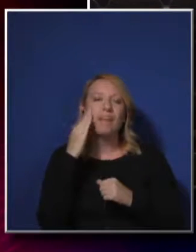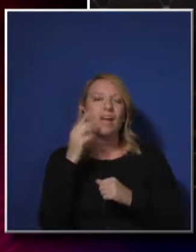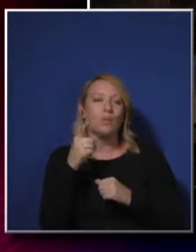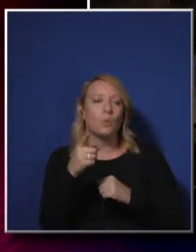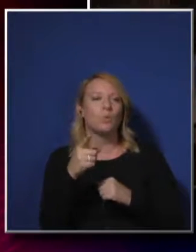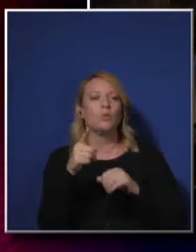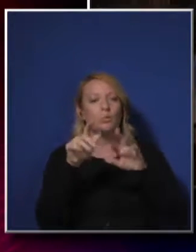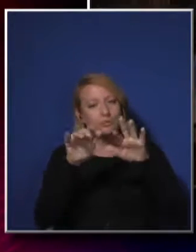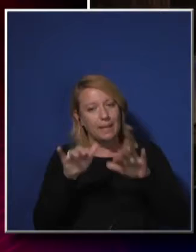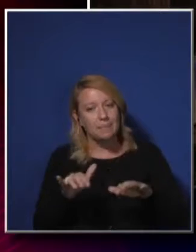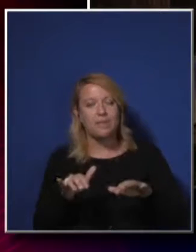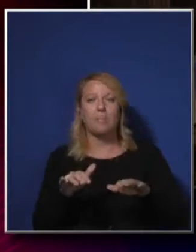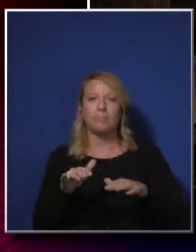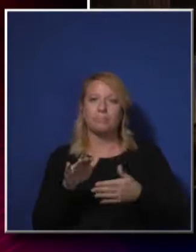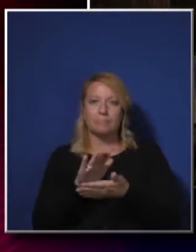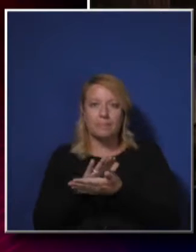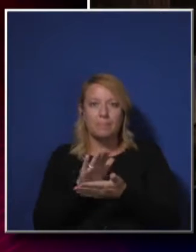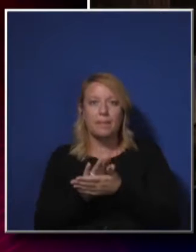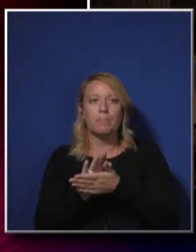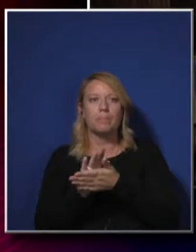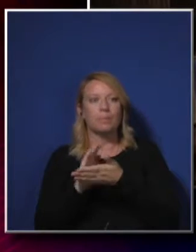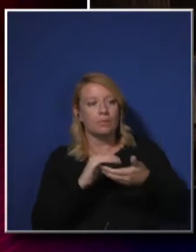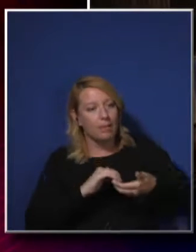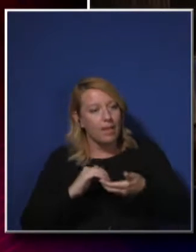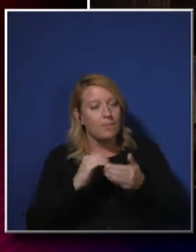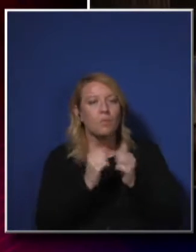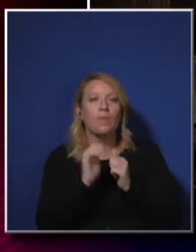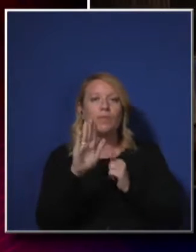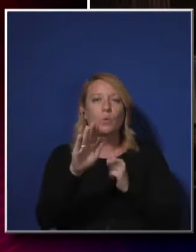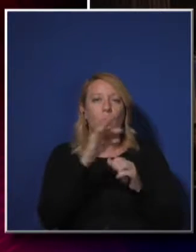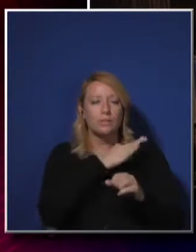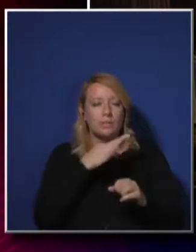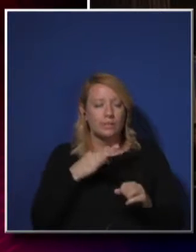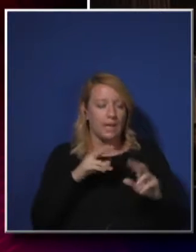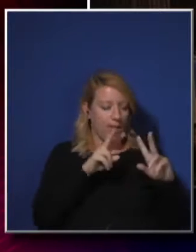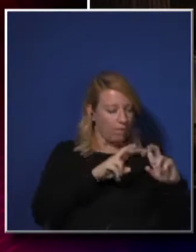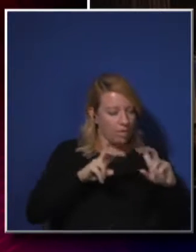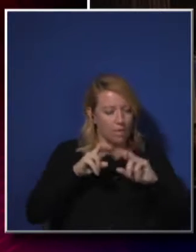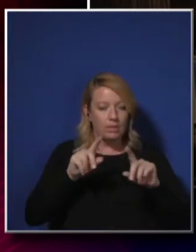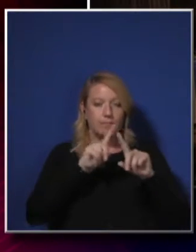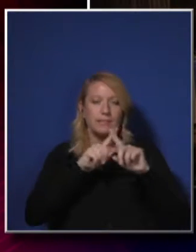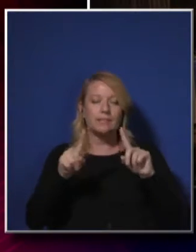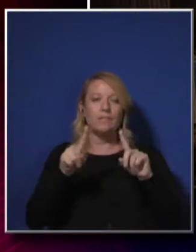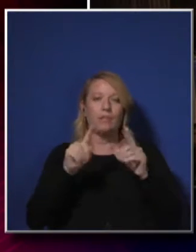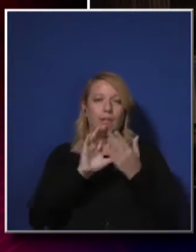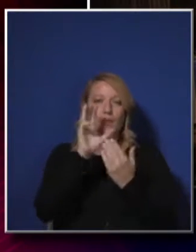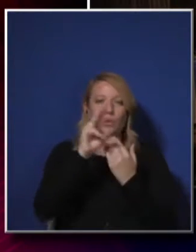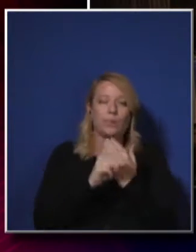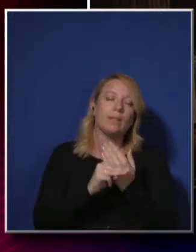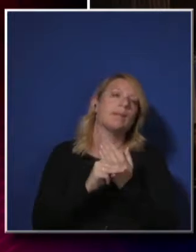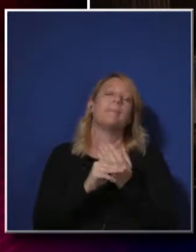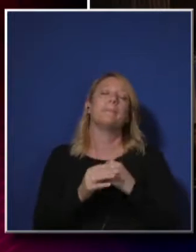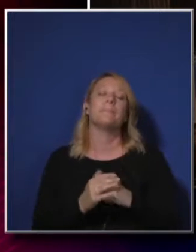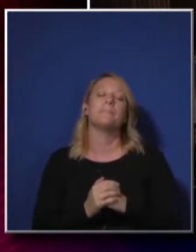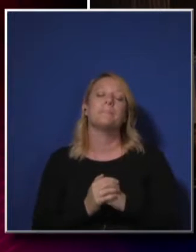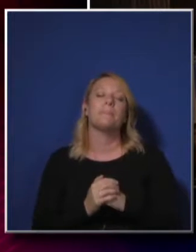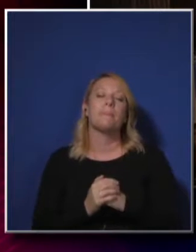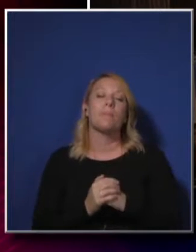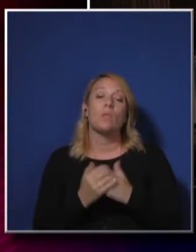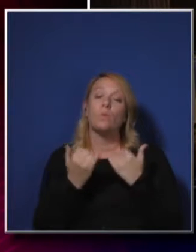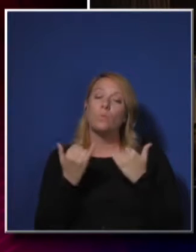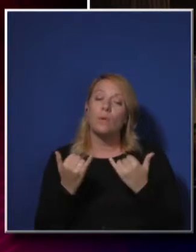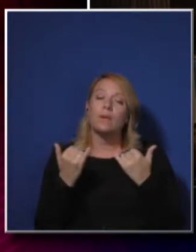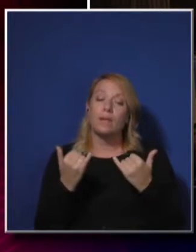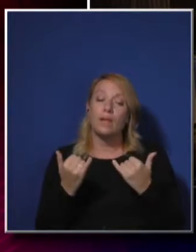staff to assess these various curricula. Our process for implementation is still moving forward, but at this time, I would